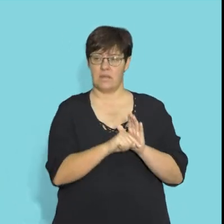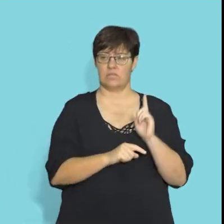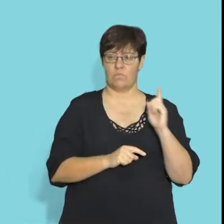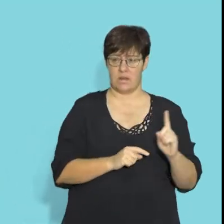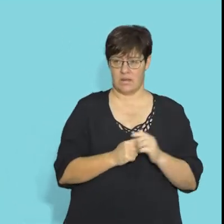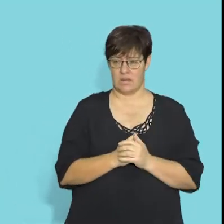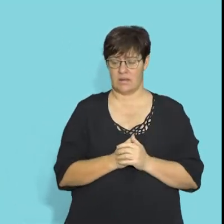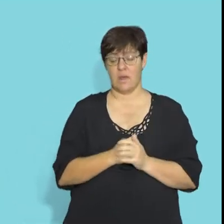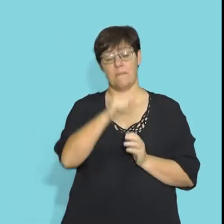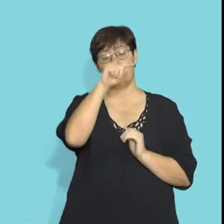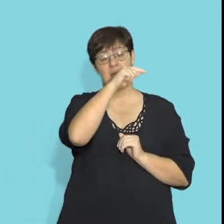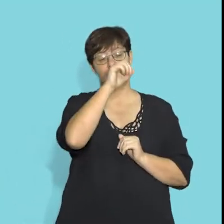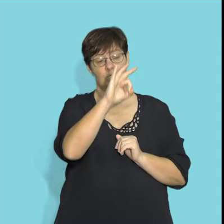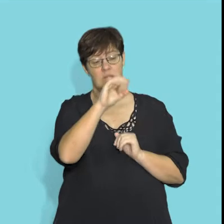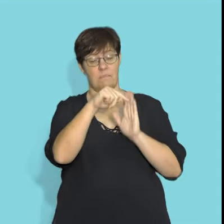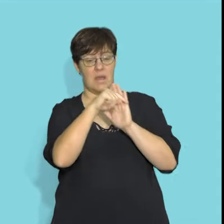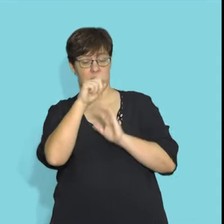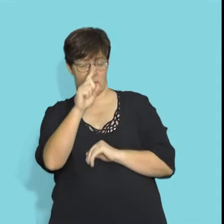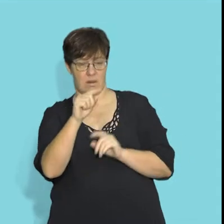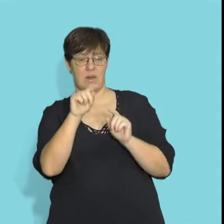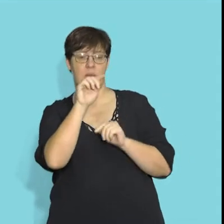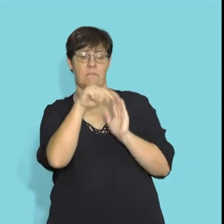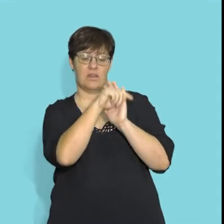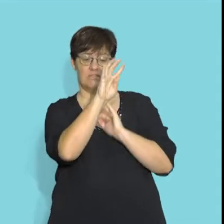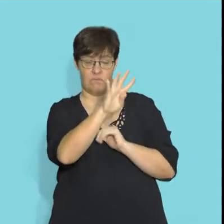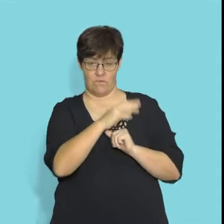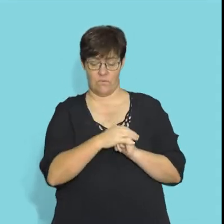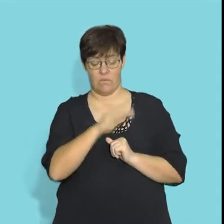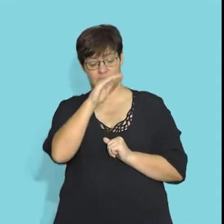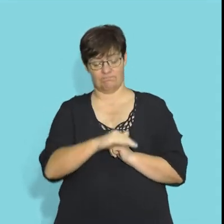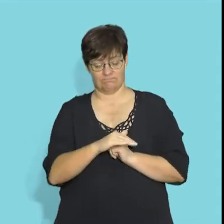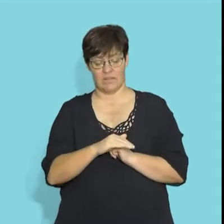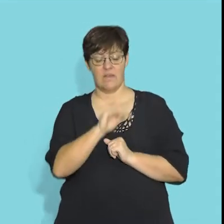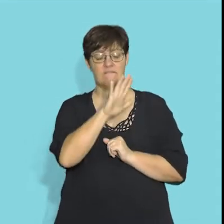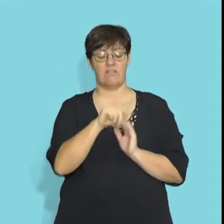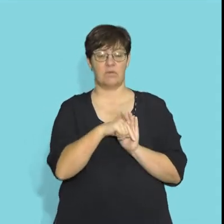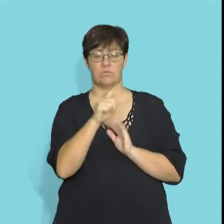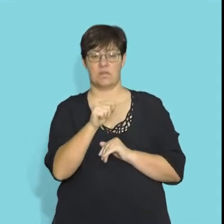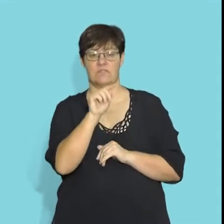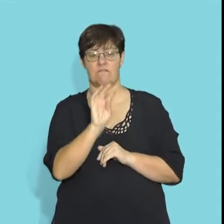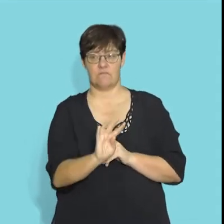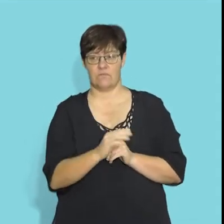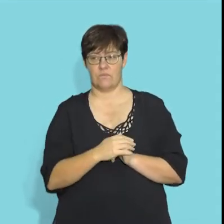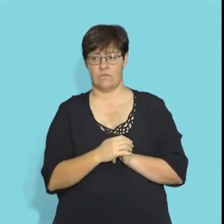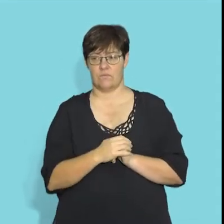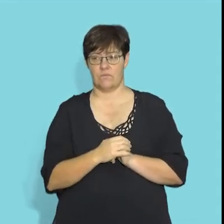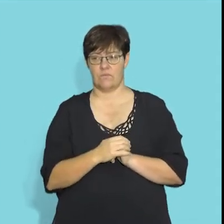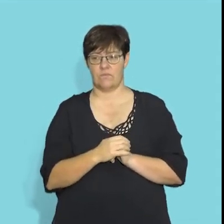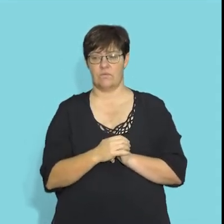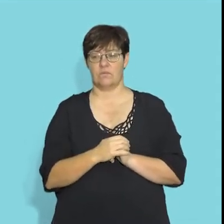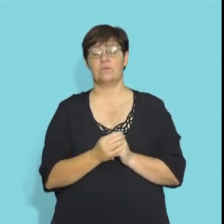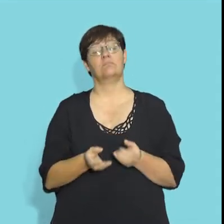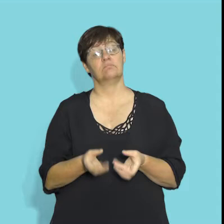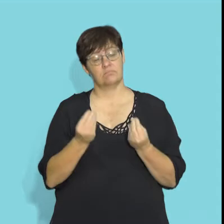3 minus 1 is minus 4. And at the bottom, 5 minus 1 is positive 4.